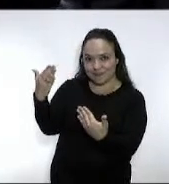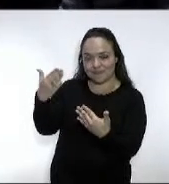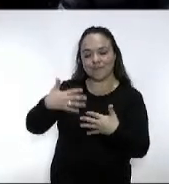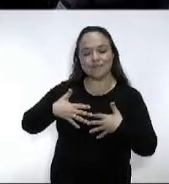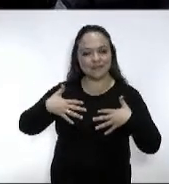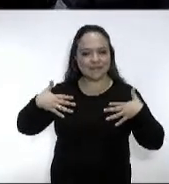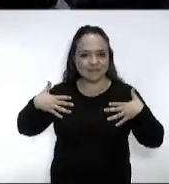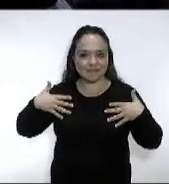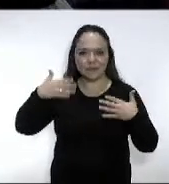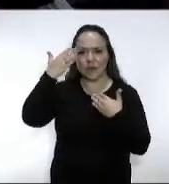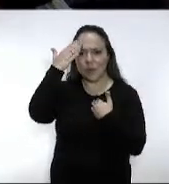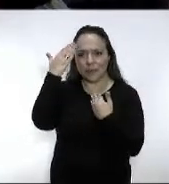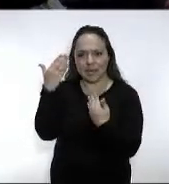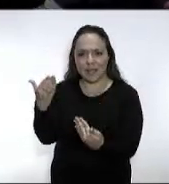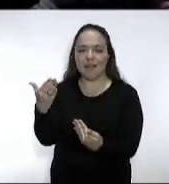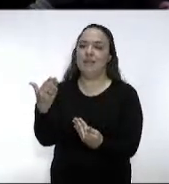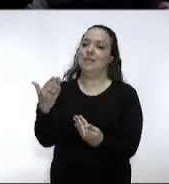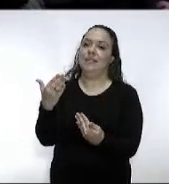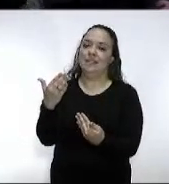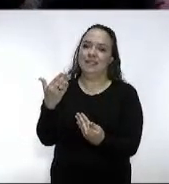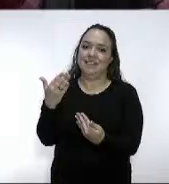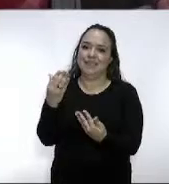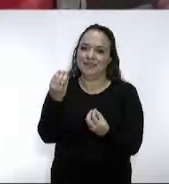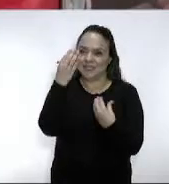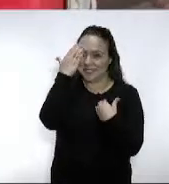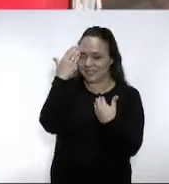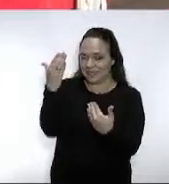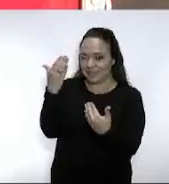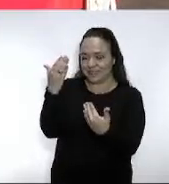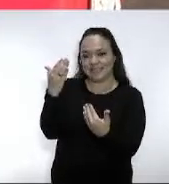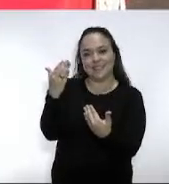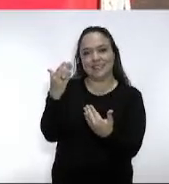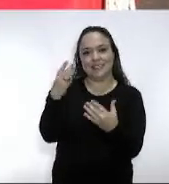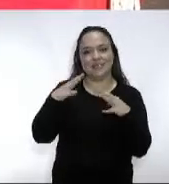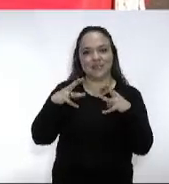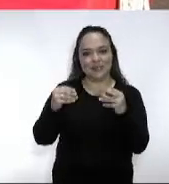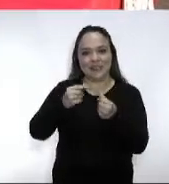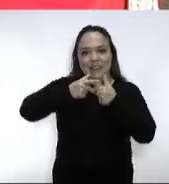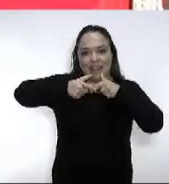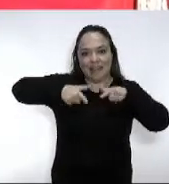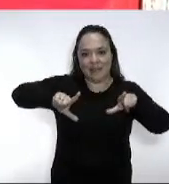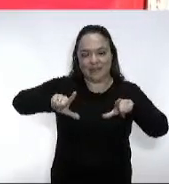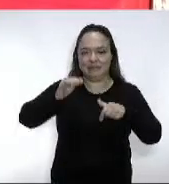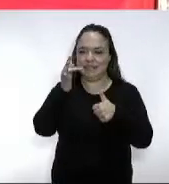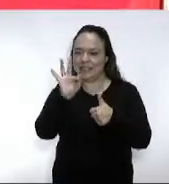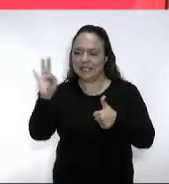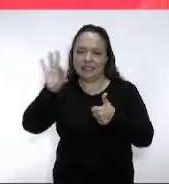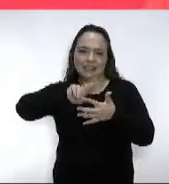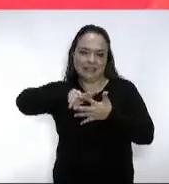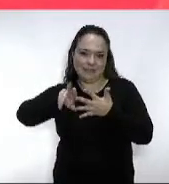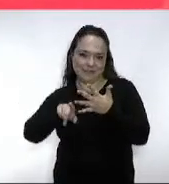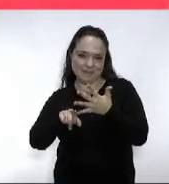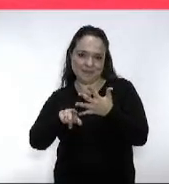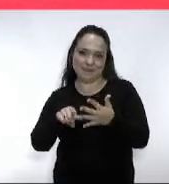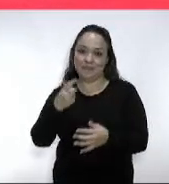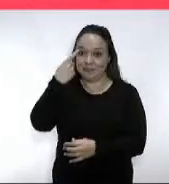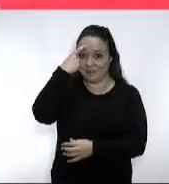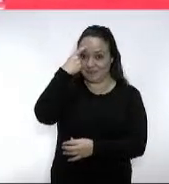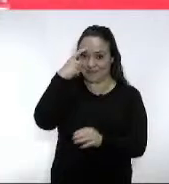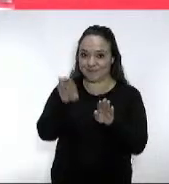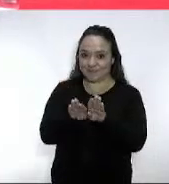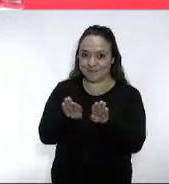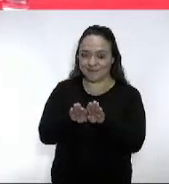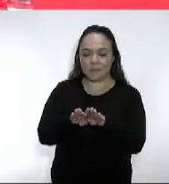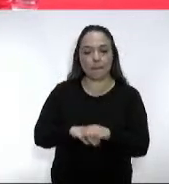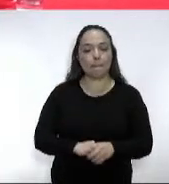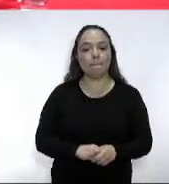decisions. I know that I'm talking for all of us, all of you, when I say that we love to show our Brazilian culture for you, and at the